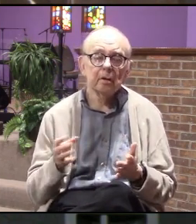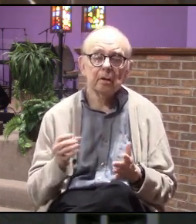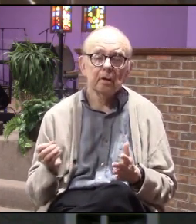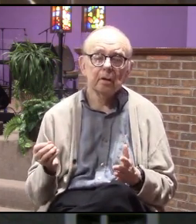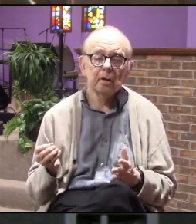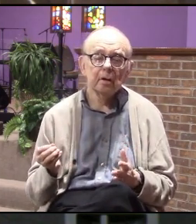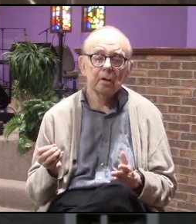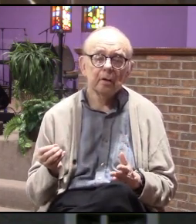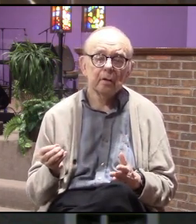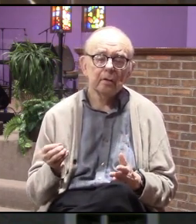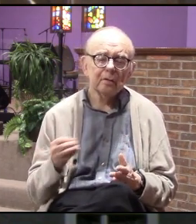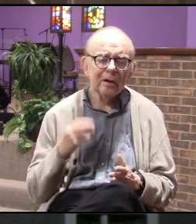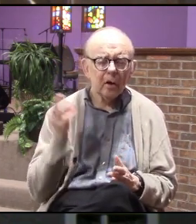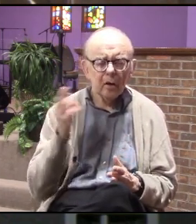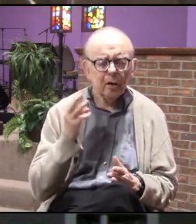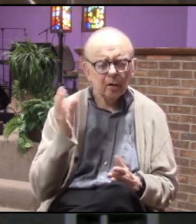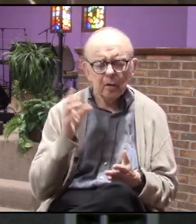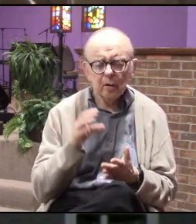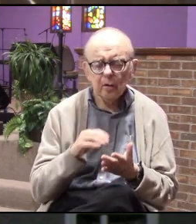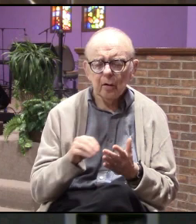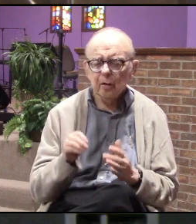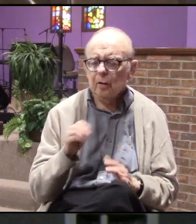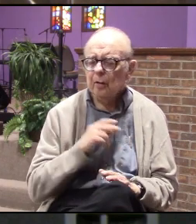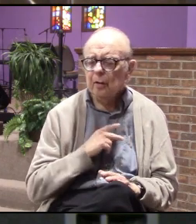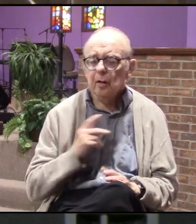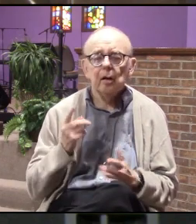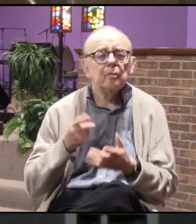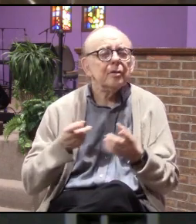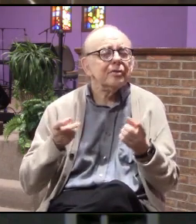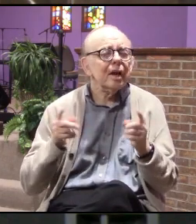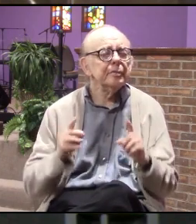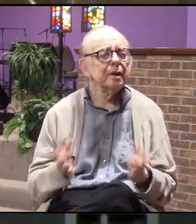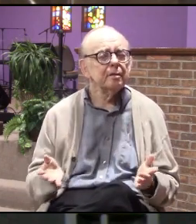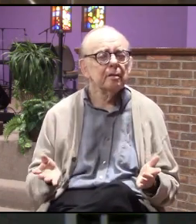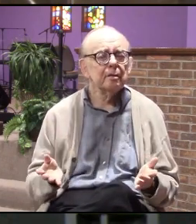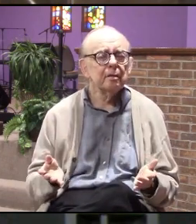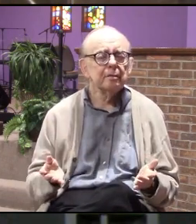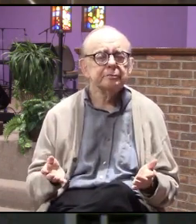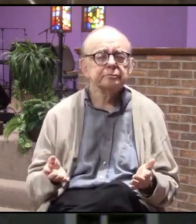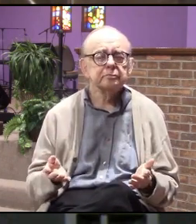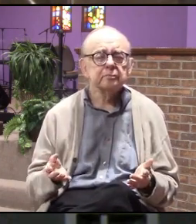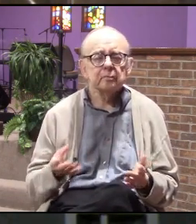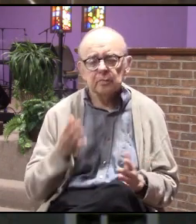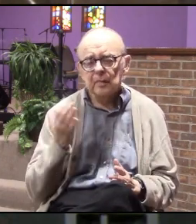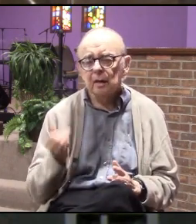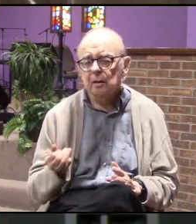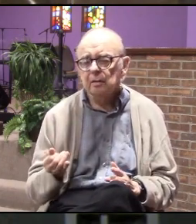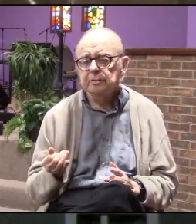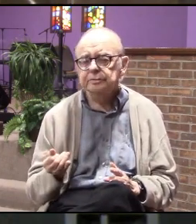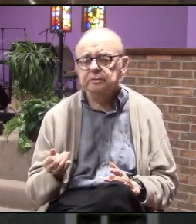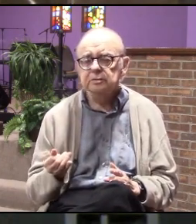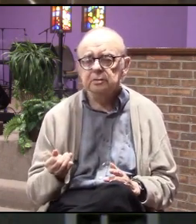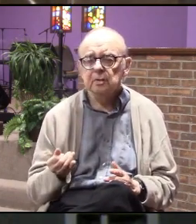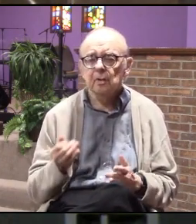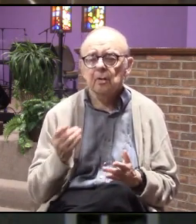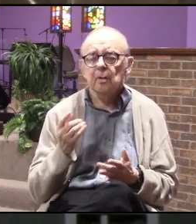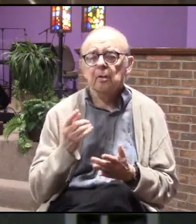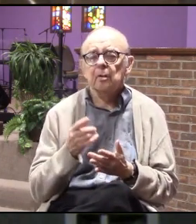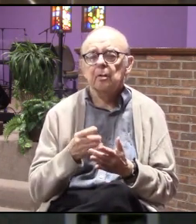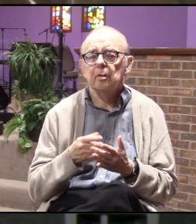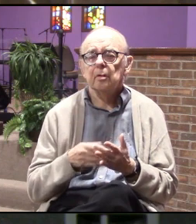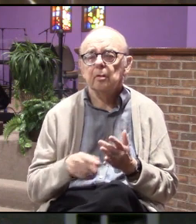And we wonder, okay, Lord, what's going on and what's happening? Because what